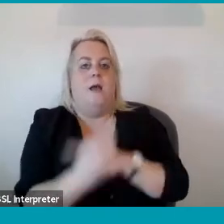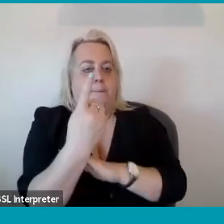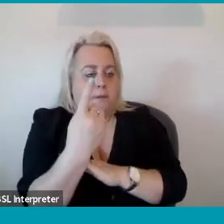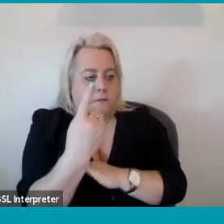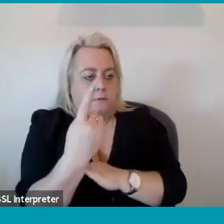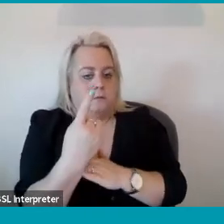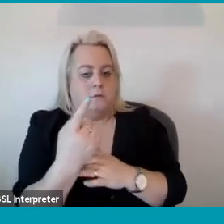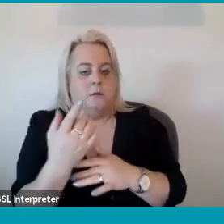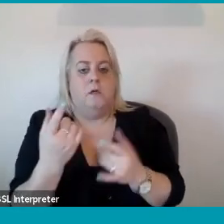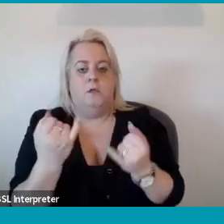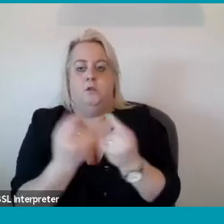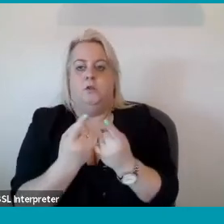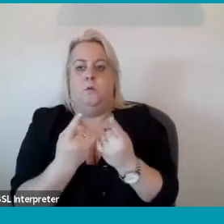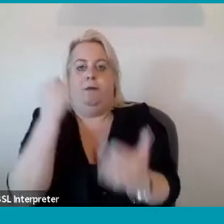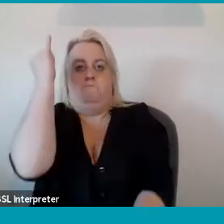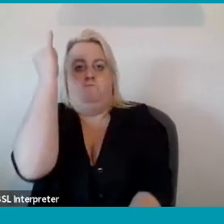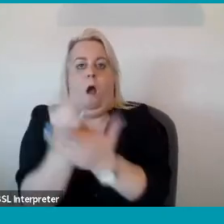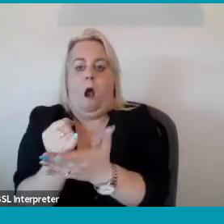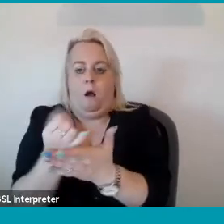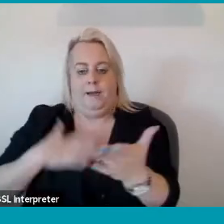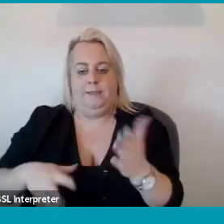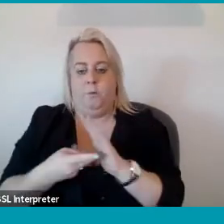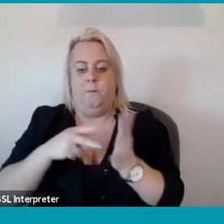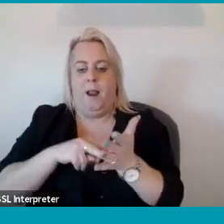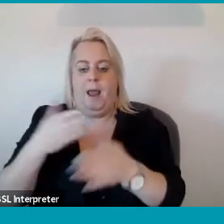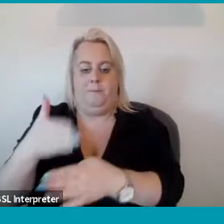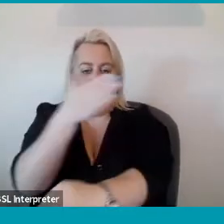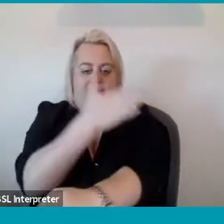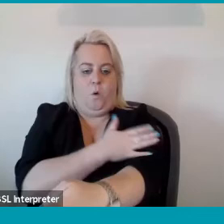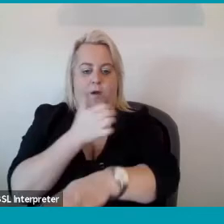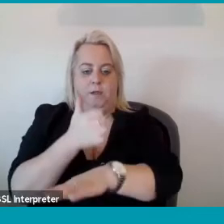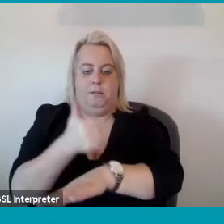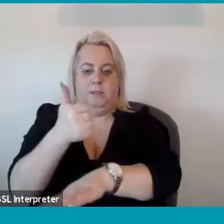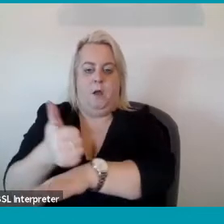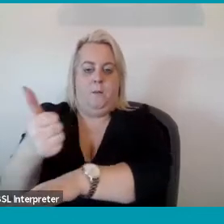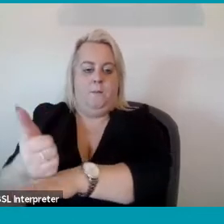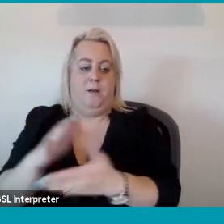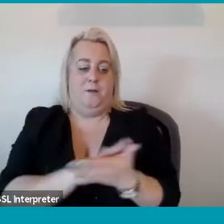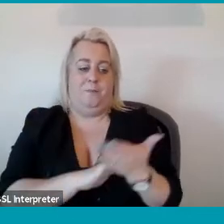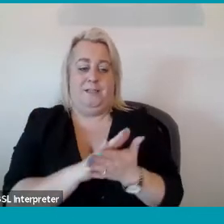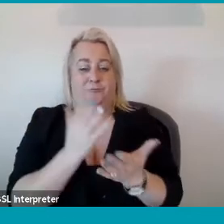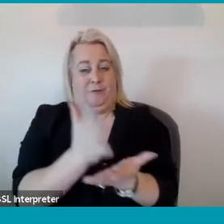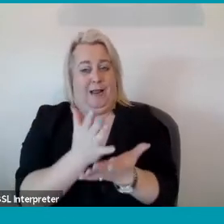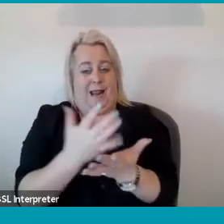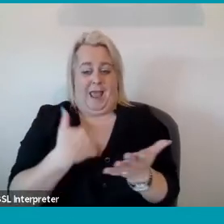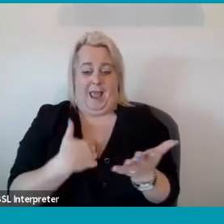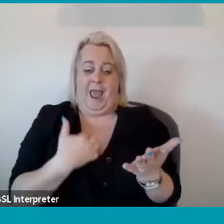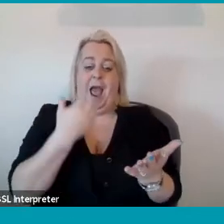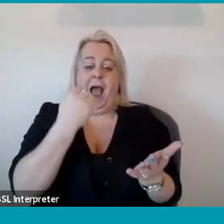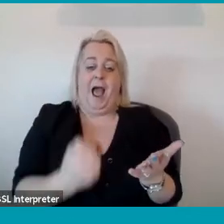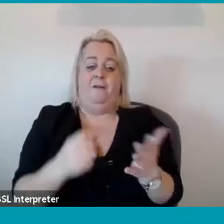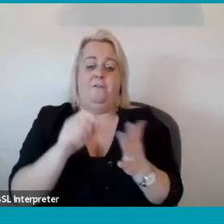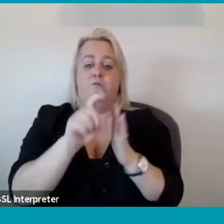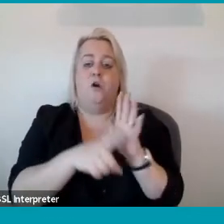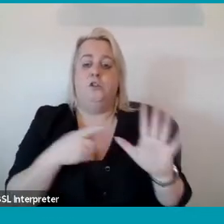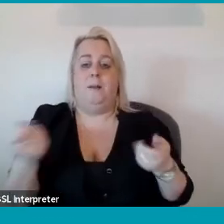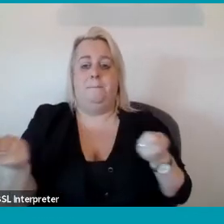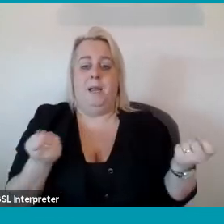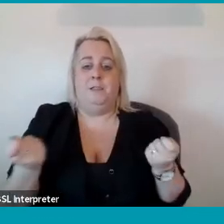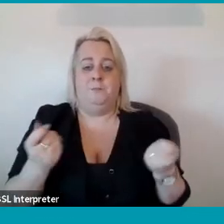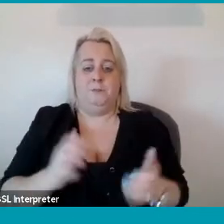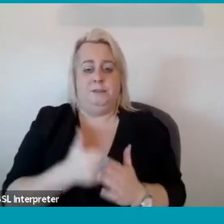there's somebody there to meet us, whatever it might be. We develop those project management skills just in terms of going about our everyday life.